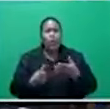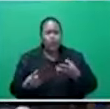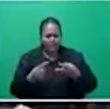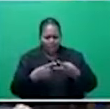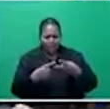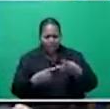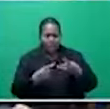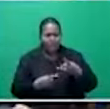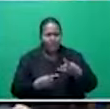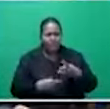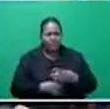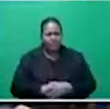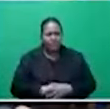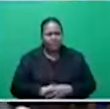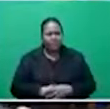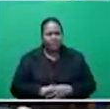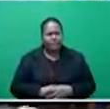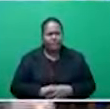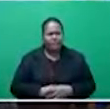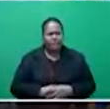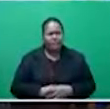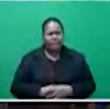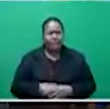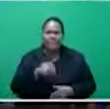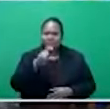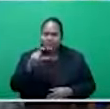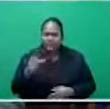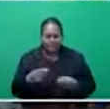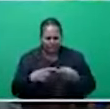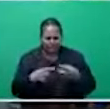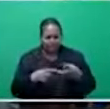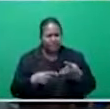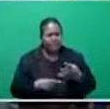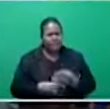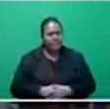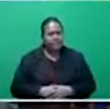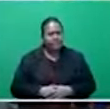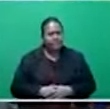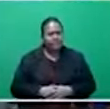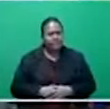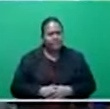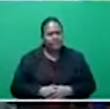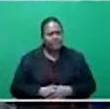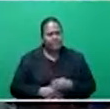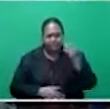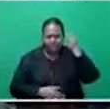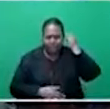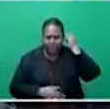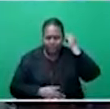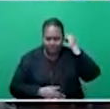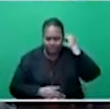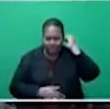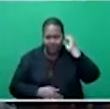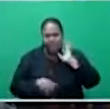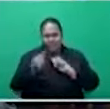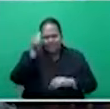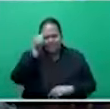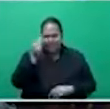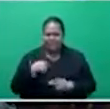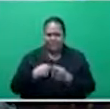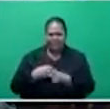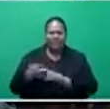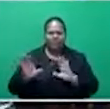Bokini Ratu. That was the only one. And the letter actually says, if you listen, because I know he's going to get caught up in his theatrics, the